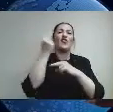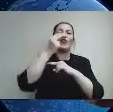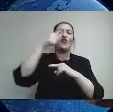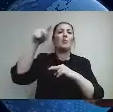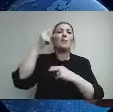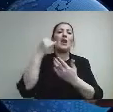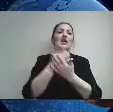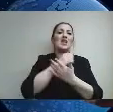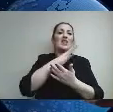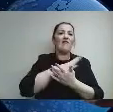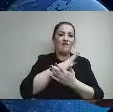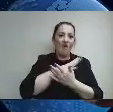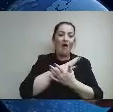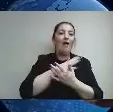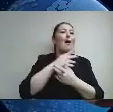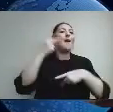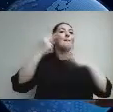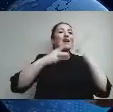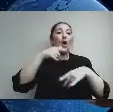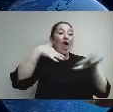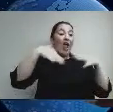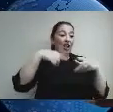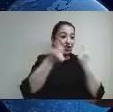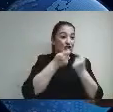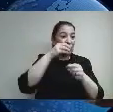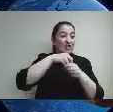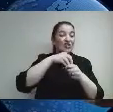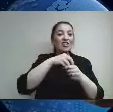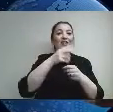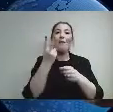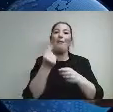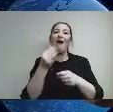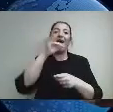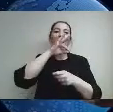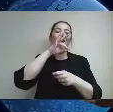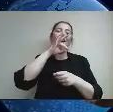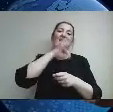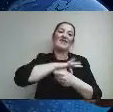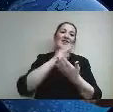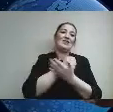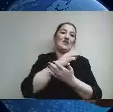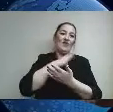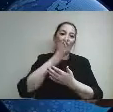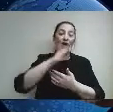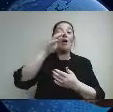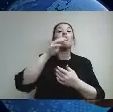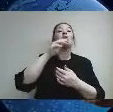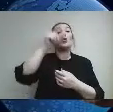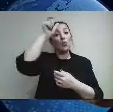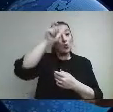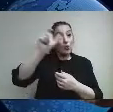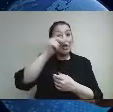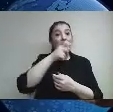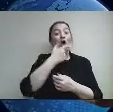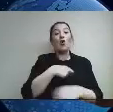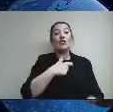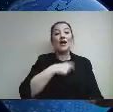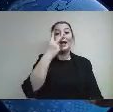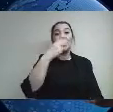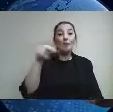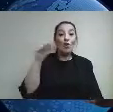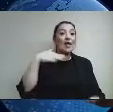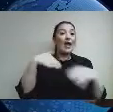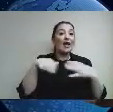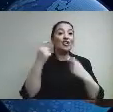to 4.5 million Turkish liras in taxes. So we are doing our best to ensure that 2 million